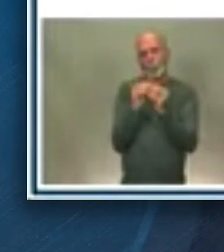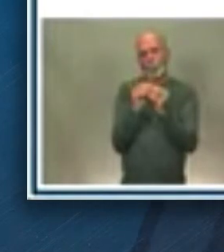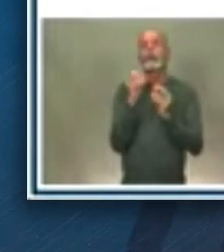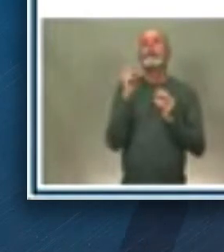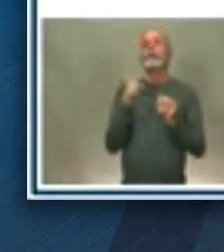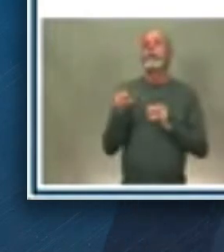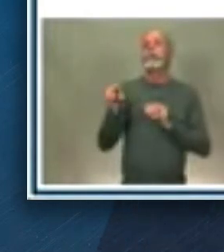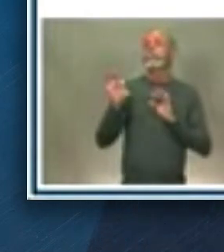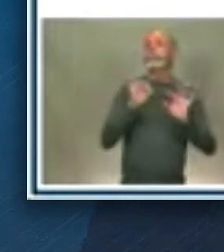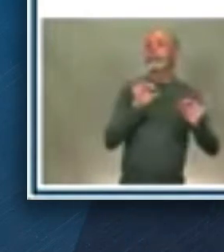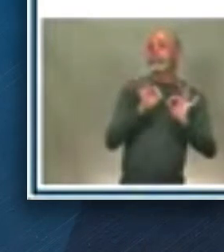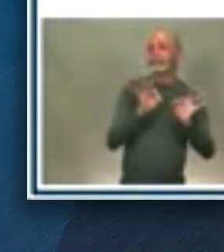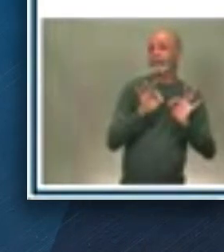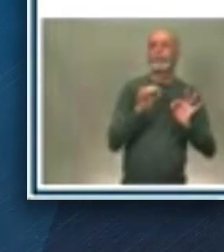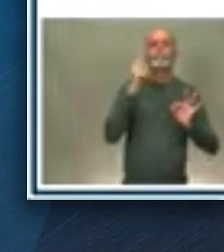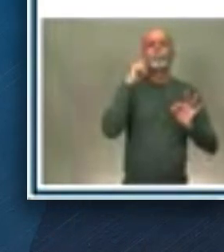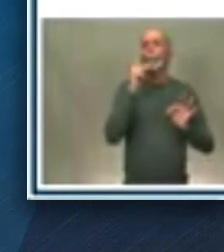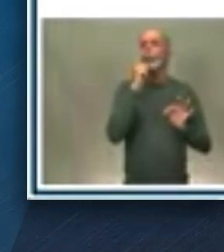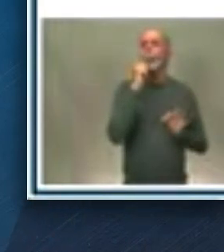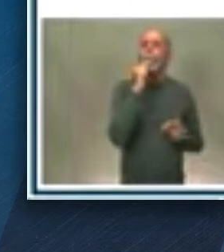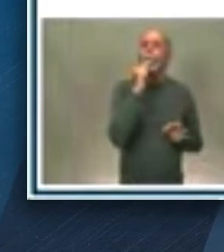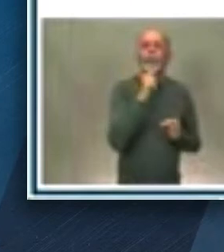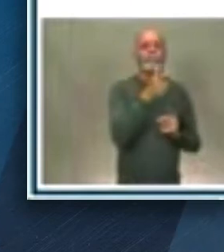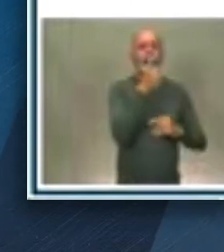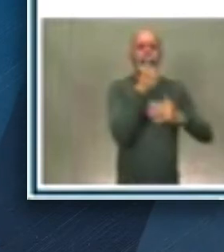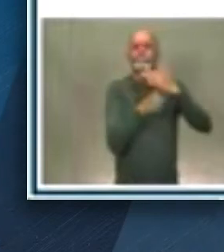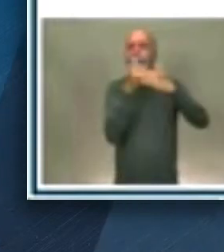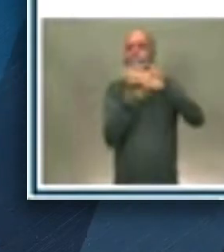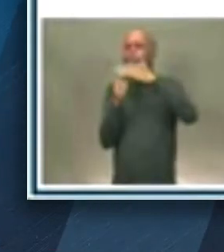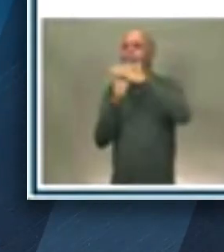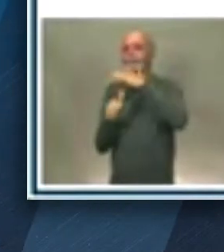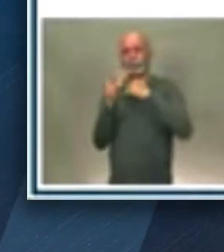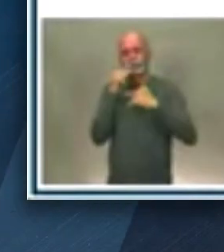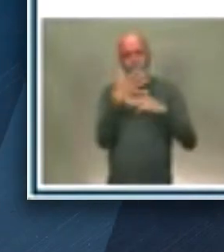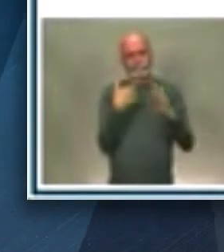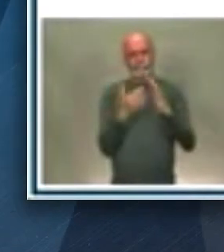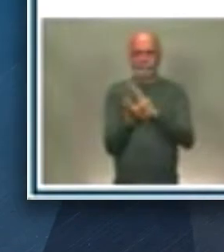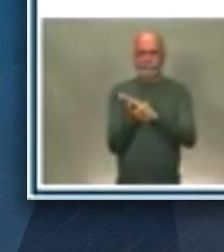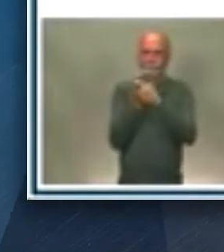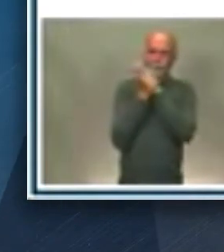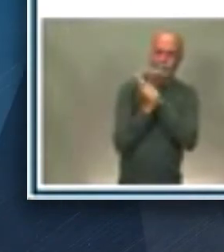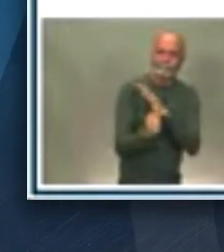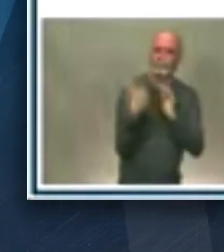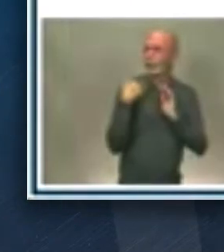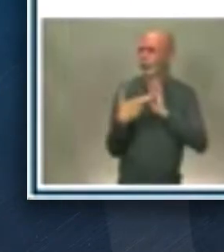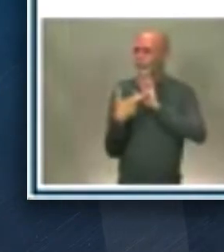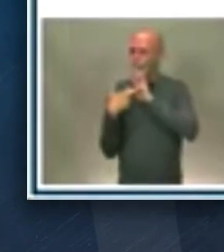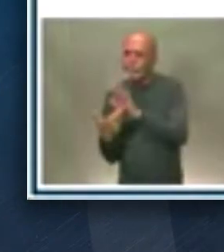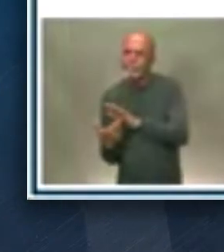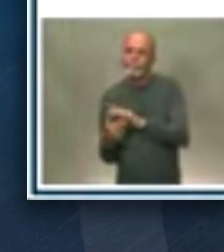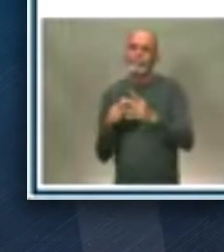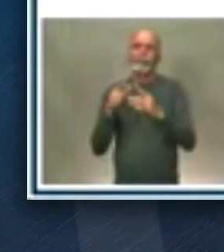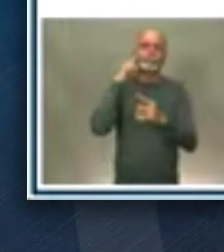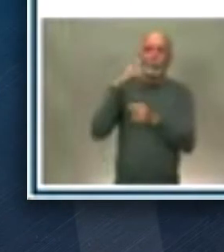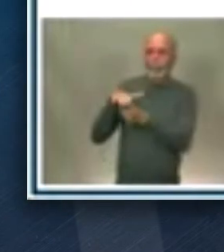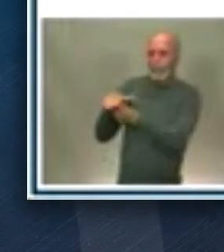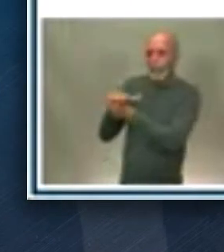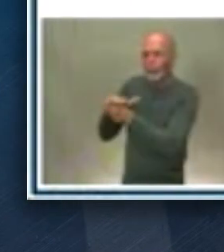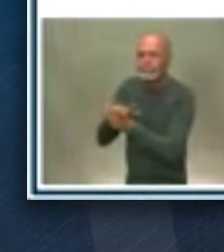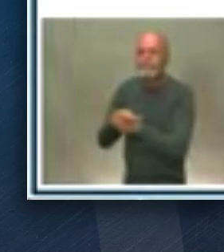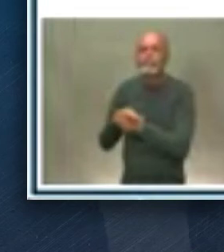the challenges of this province. It will be capable people, and they'll be representative of the geography and gender of the